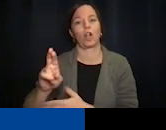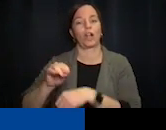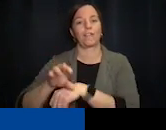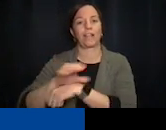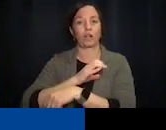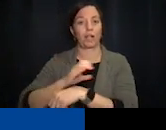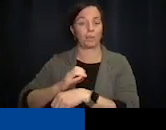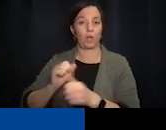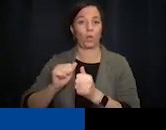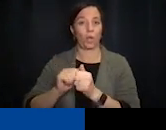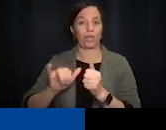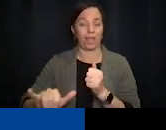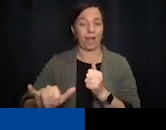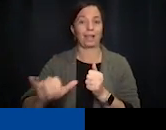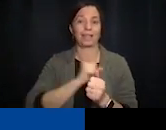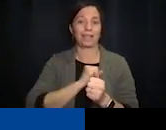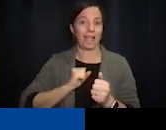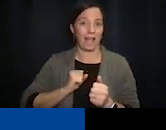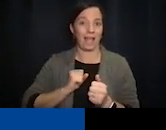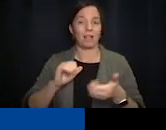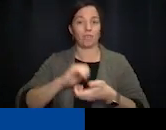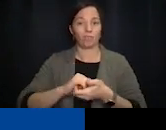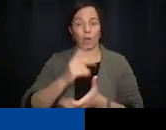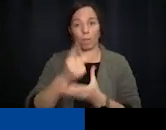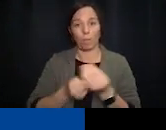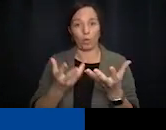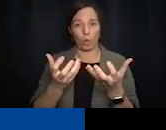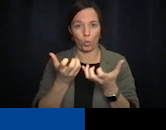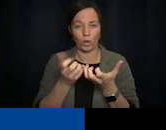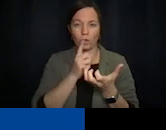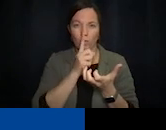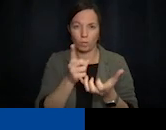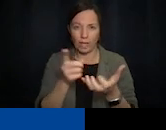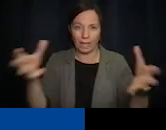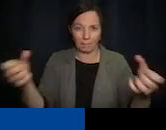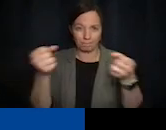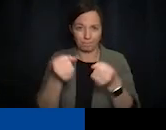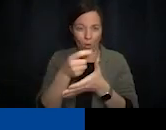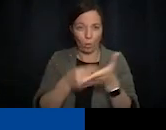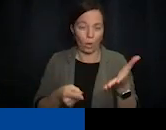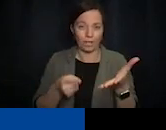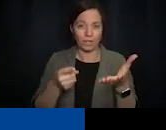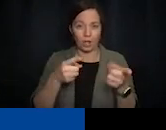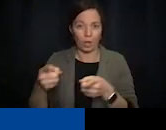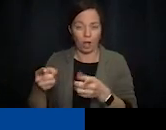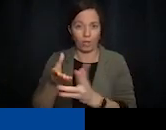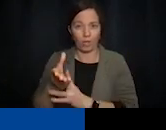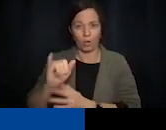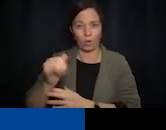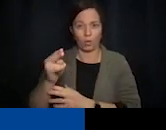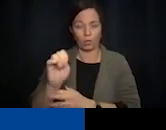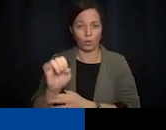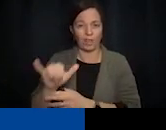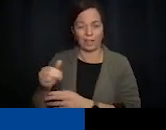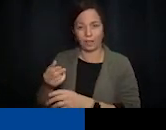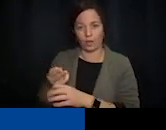who is working both to you know, kind of augment what's going on with what right now through June is a grant funded effort,